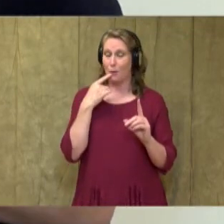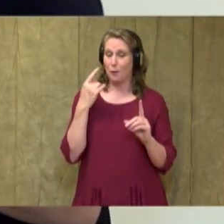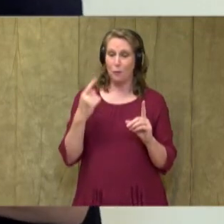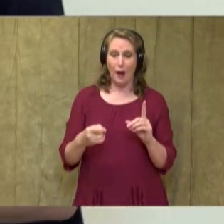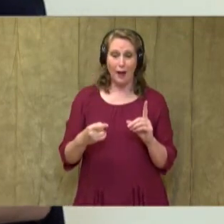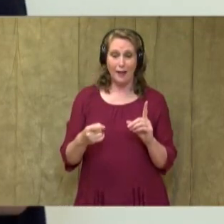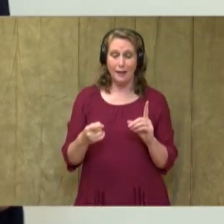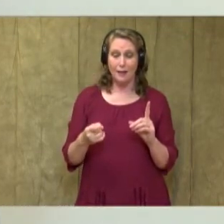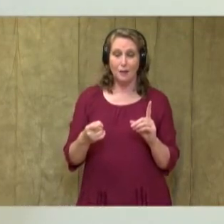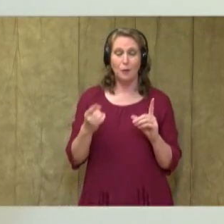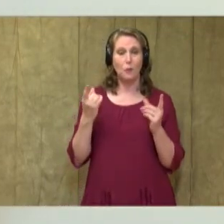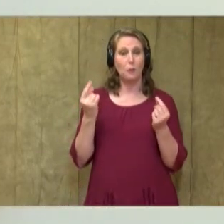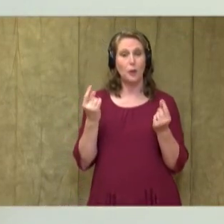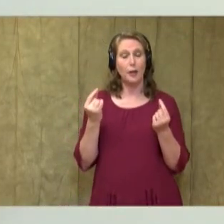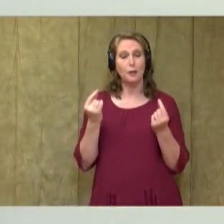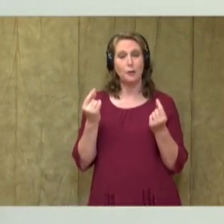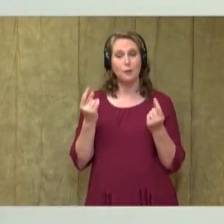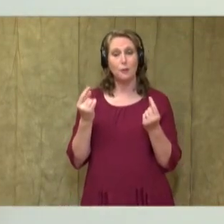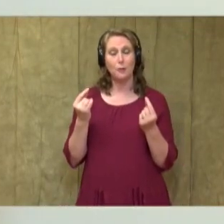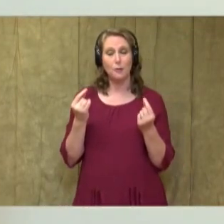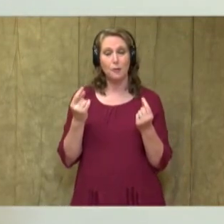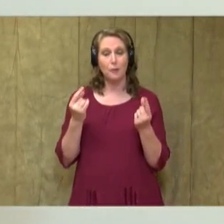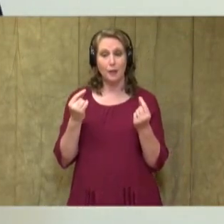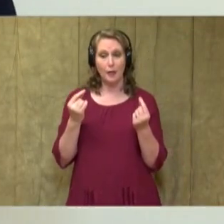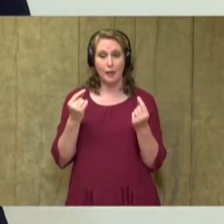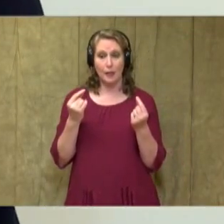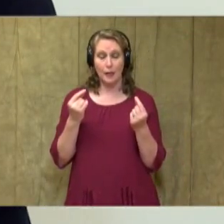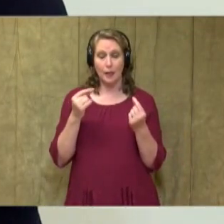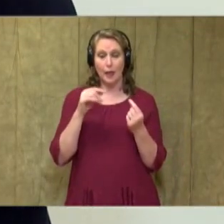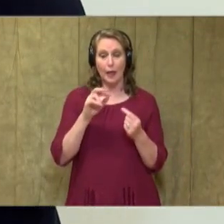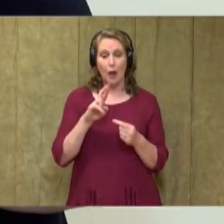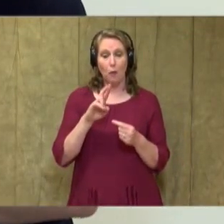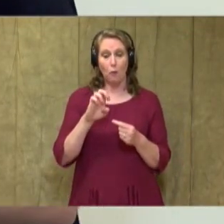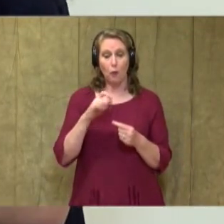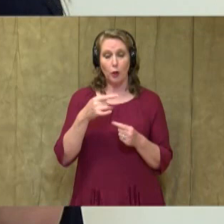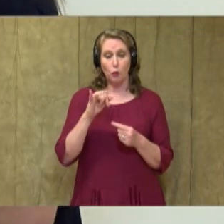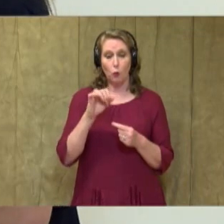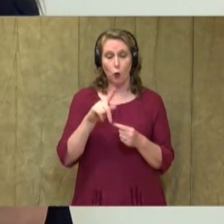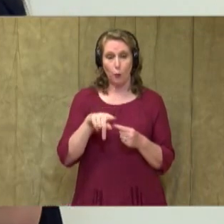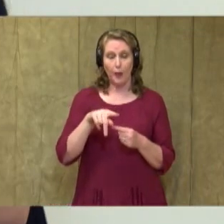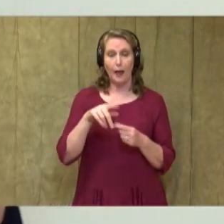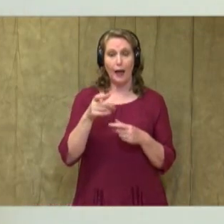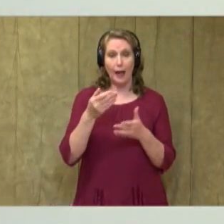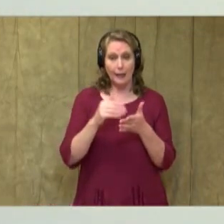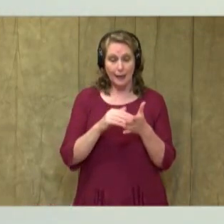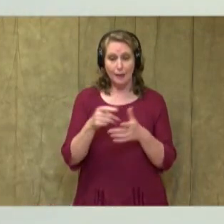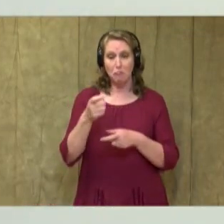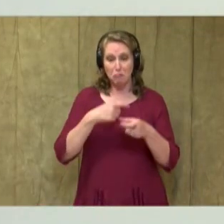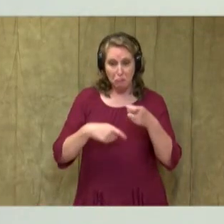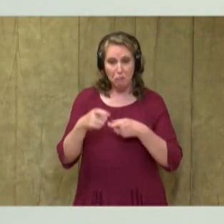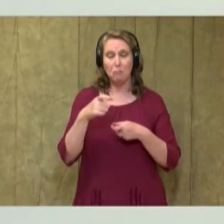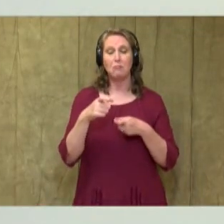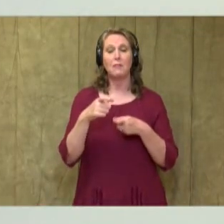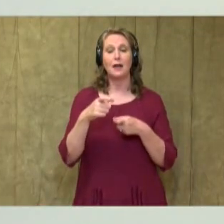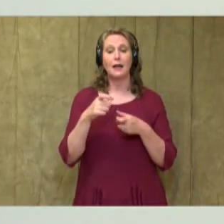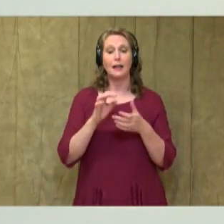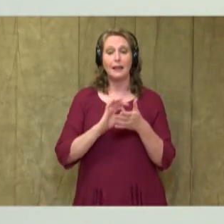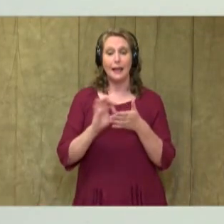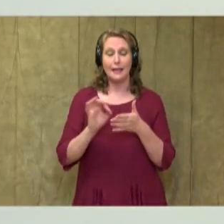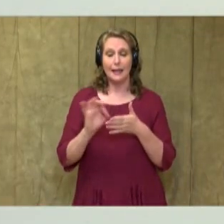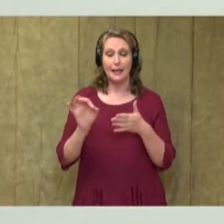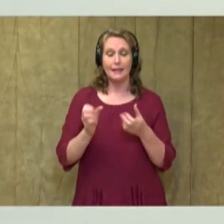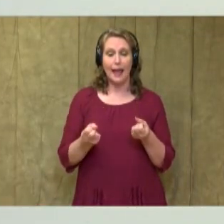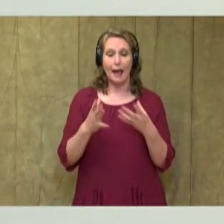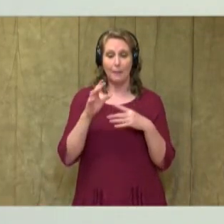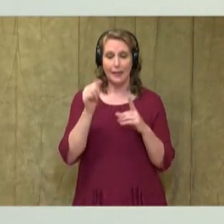right. So what will I need to do? Well, can I regroup again? I can regroup again. So let's count up